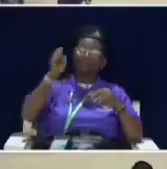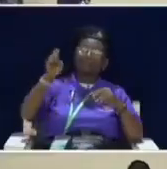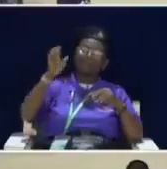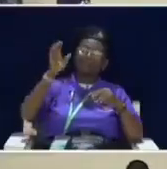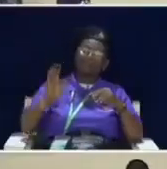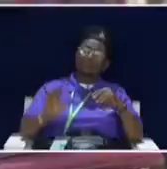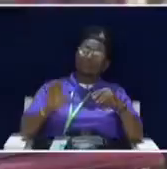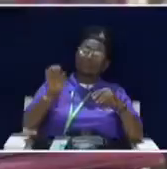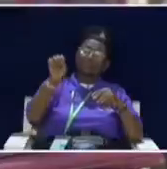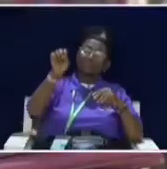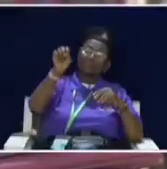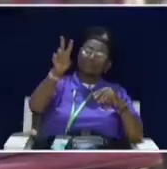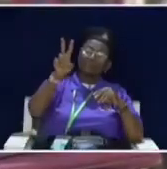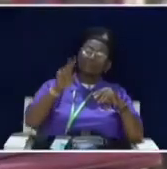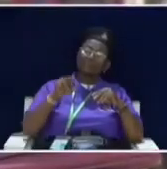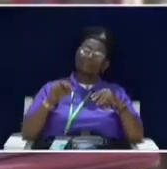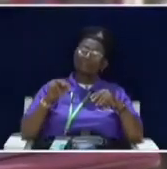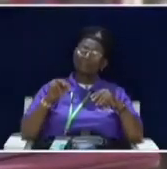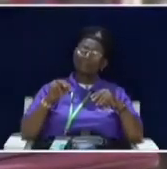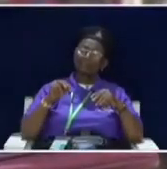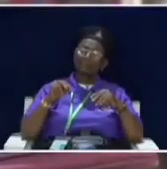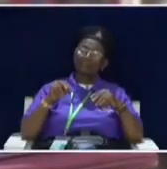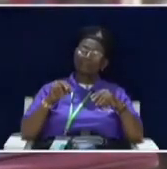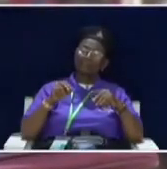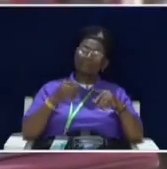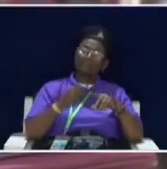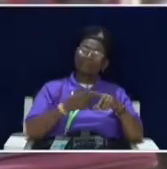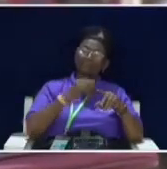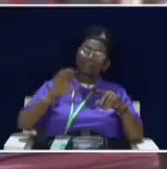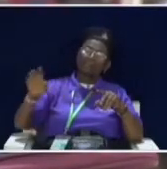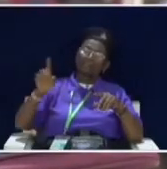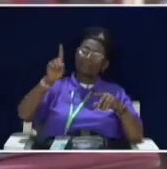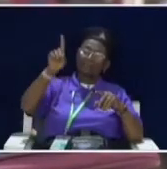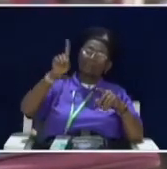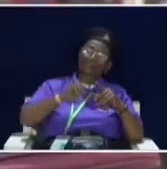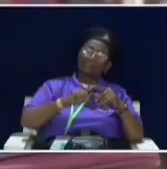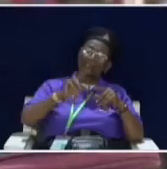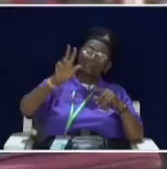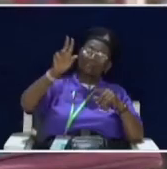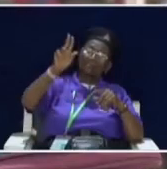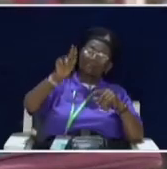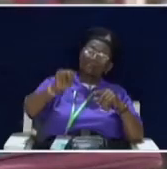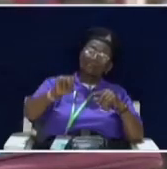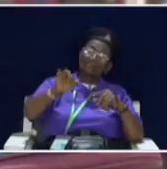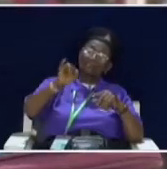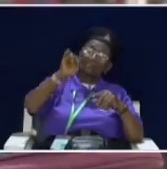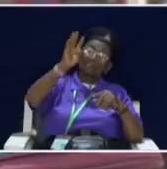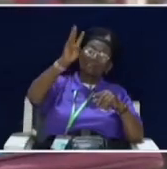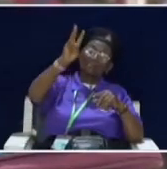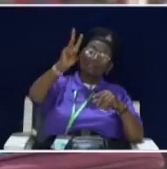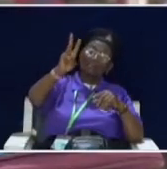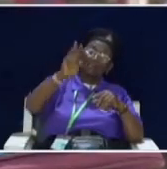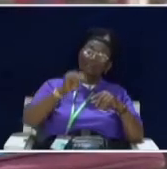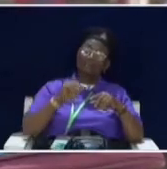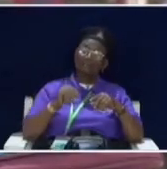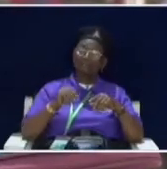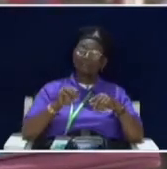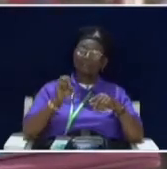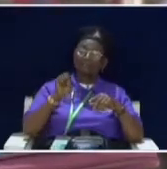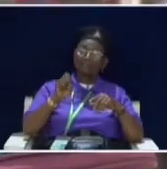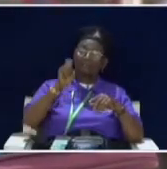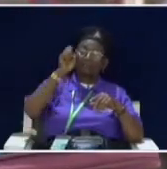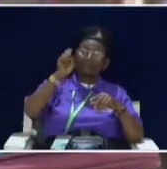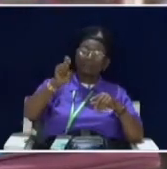12, inu we Exodus ori ikejila, from verse 1 to 36, ese ikini si ikerin dini ogoji.